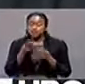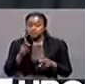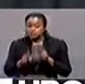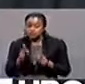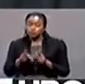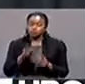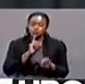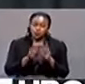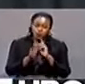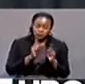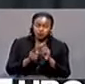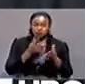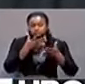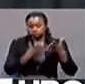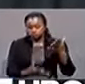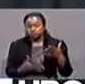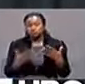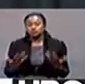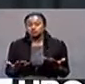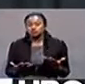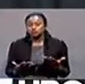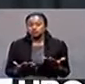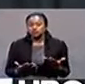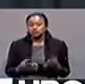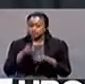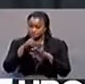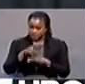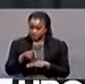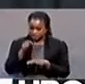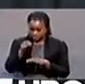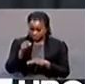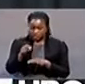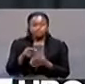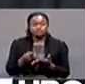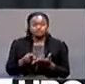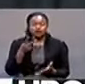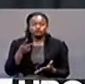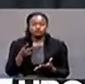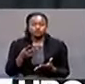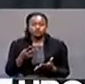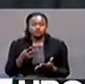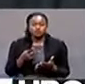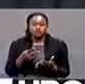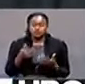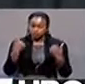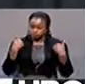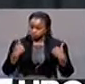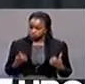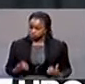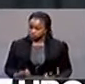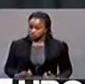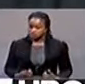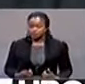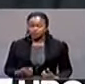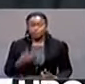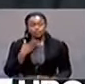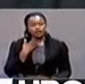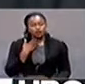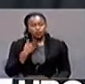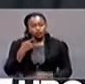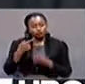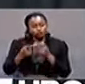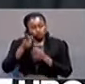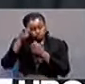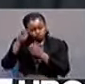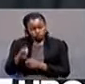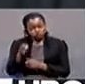spoken, basing on those values. On my own behalf, I would like to pay tribute to